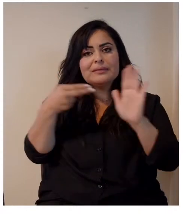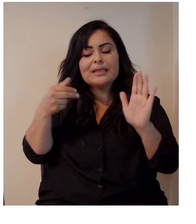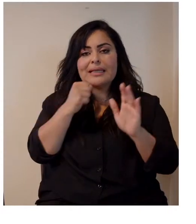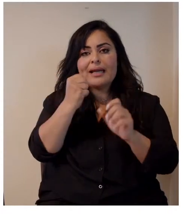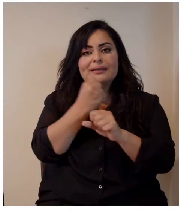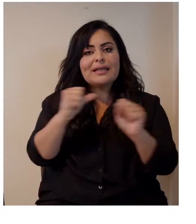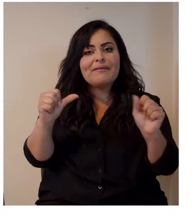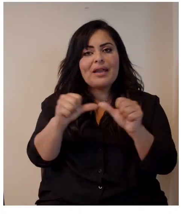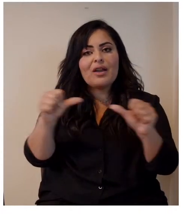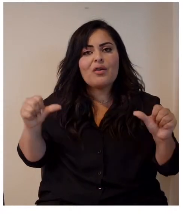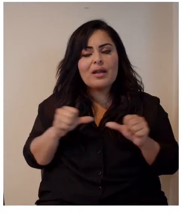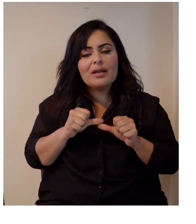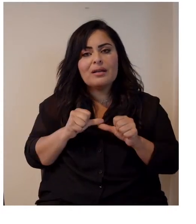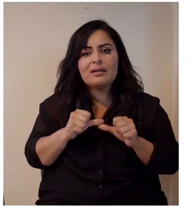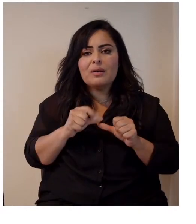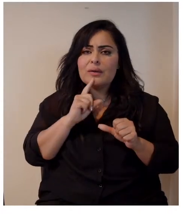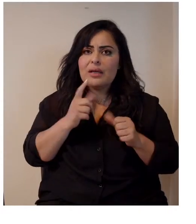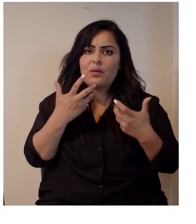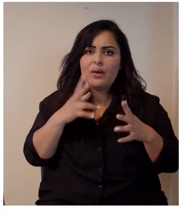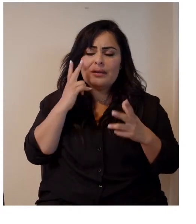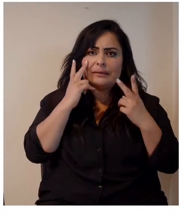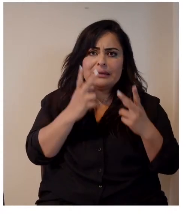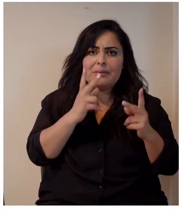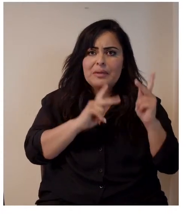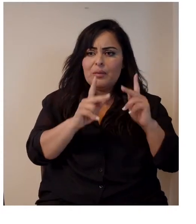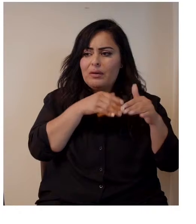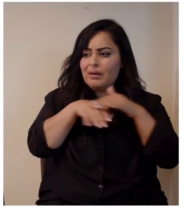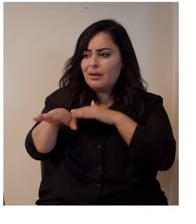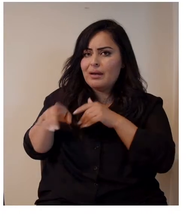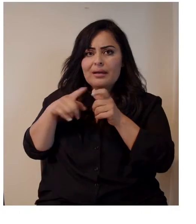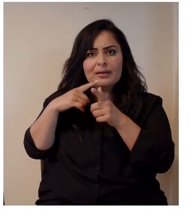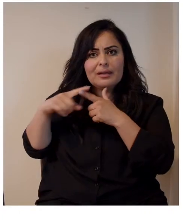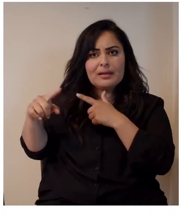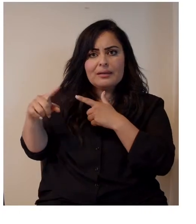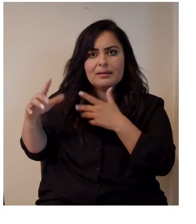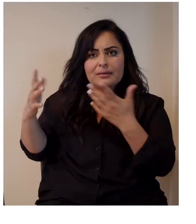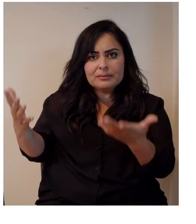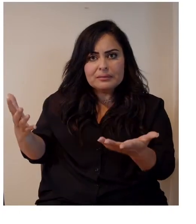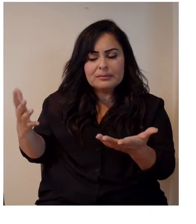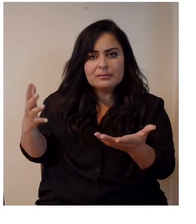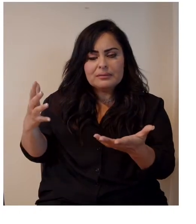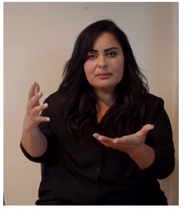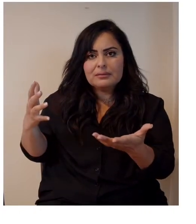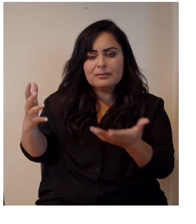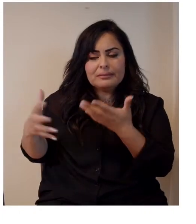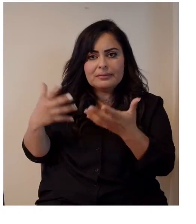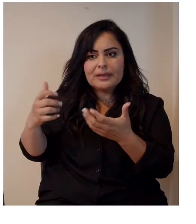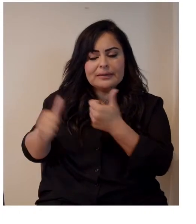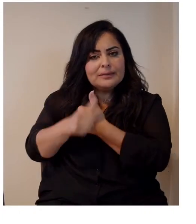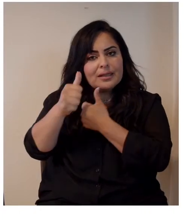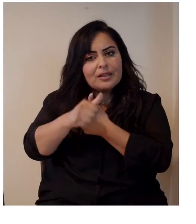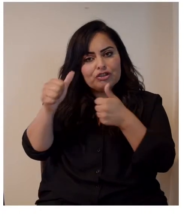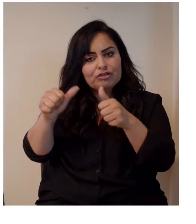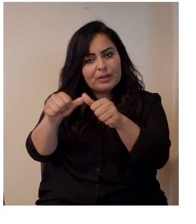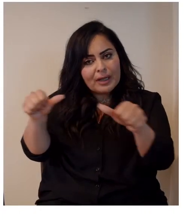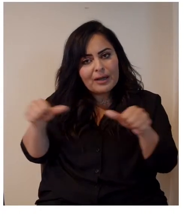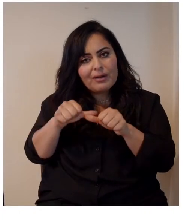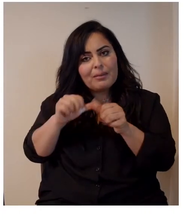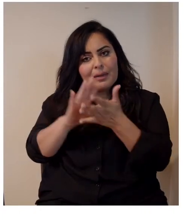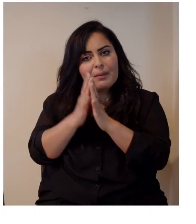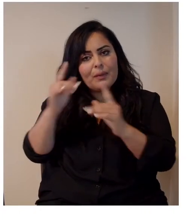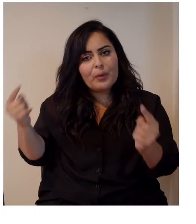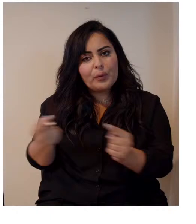area. We would hate for someone to be let in and to accidentally go into a dangerous area and be